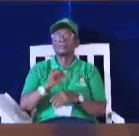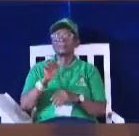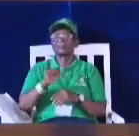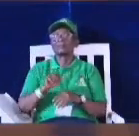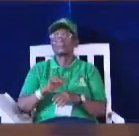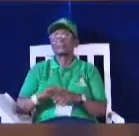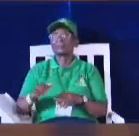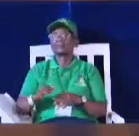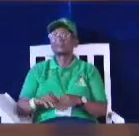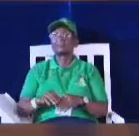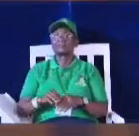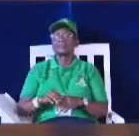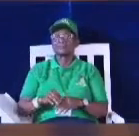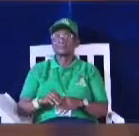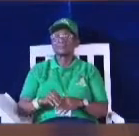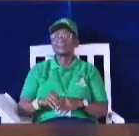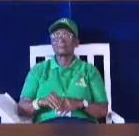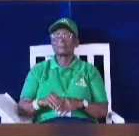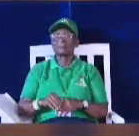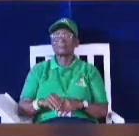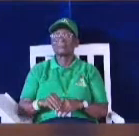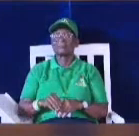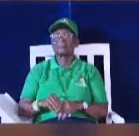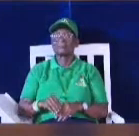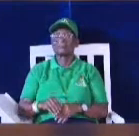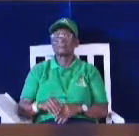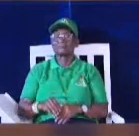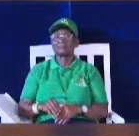Because we won't testify.